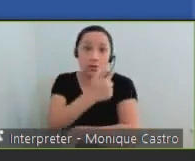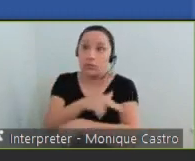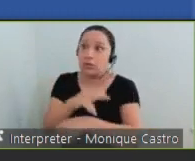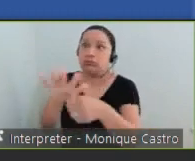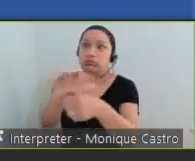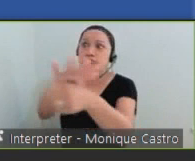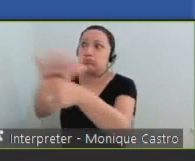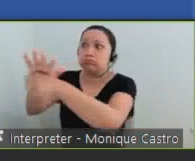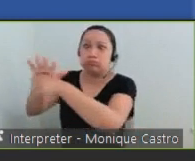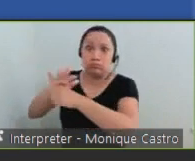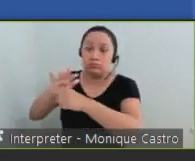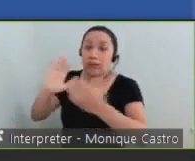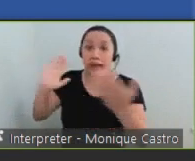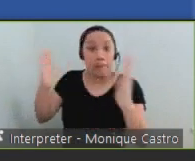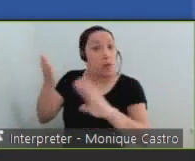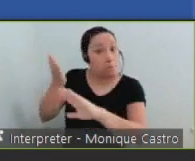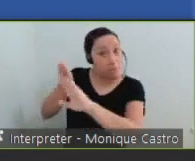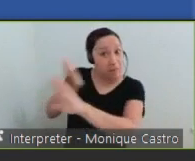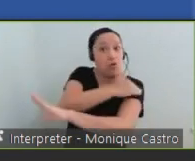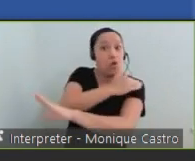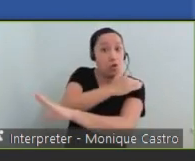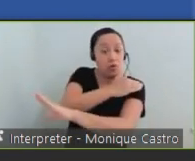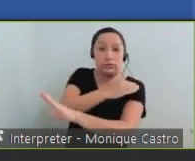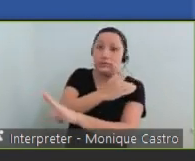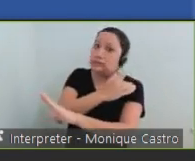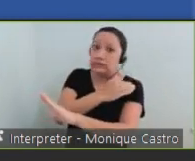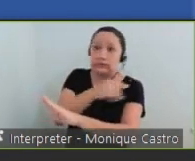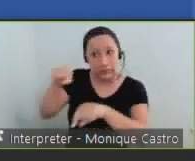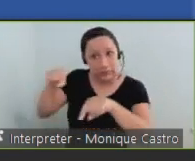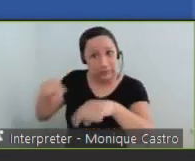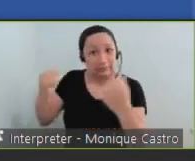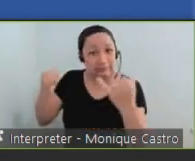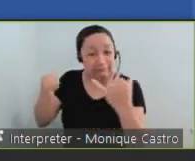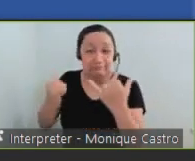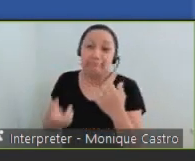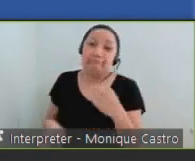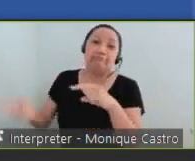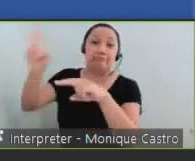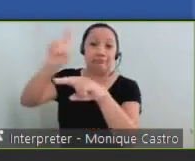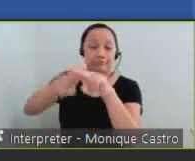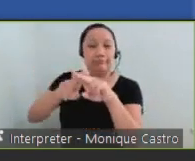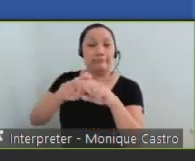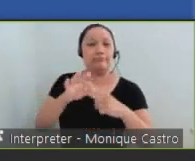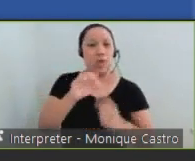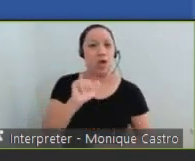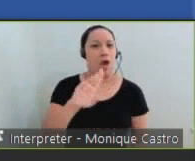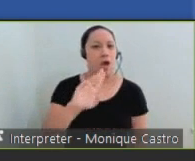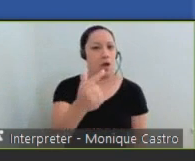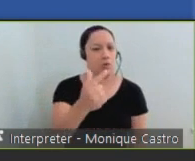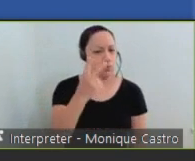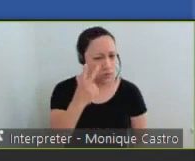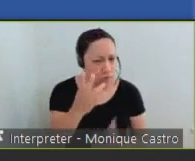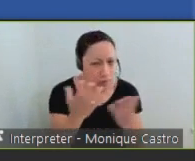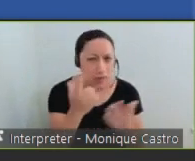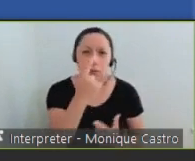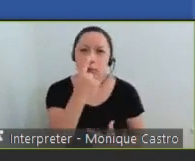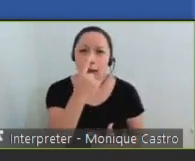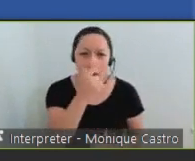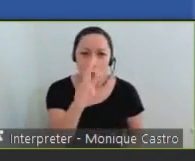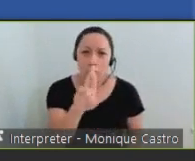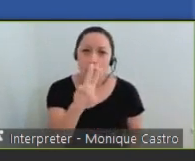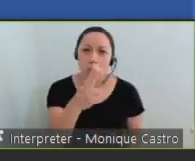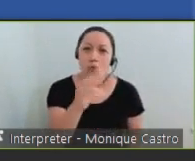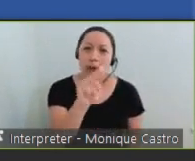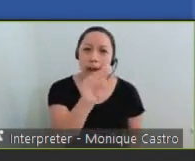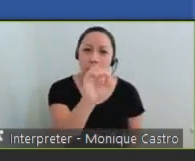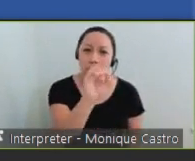seen before. This volume surge began in mid-August when we saw a significant spike of rhinoviruses and